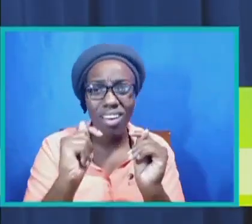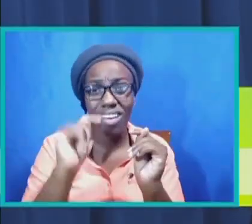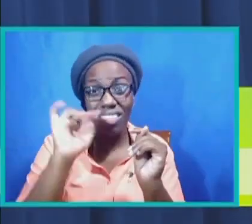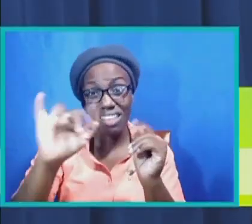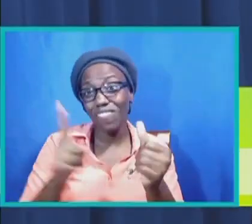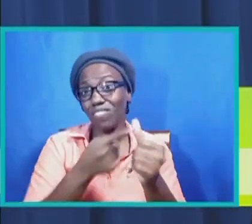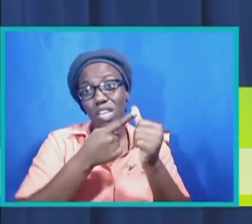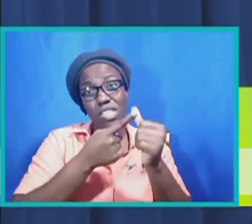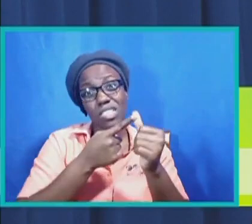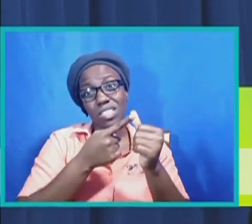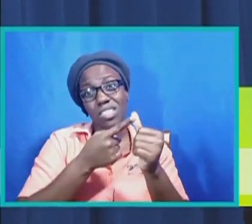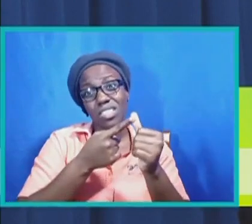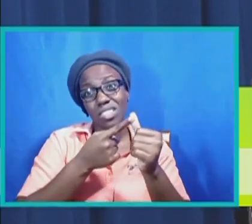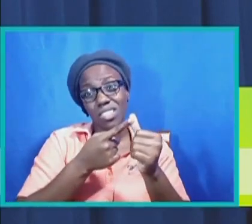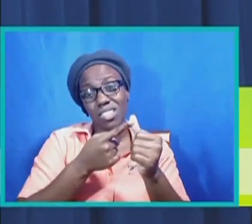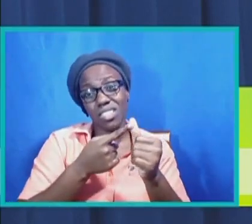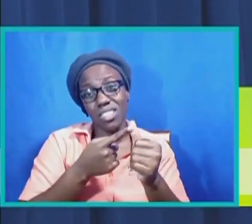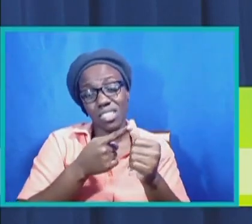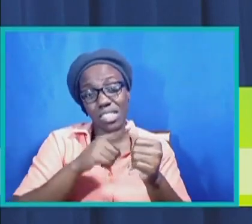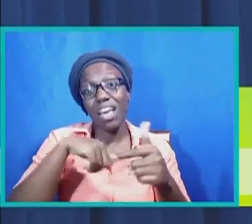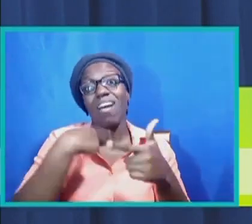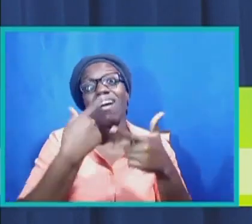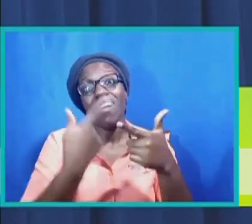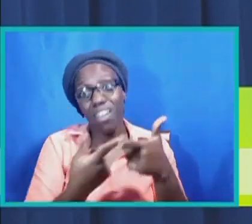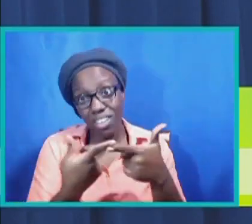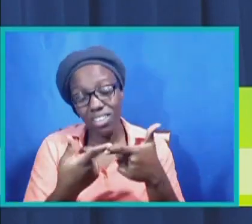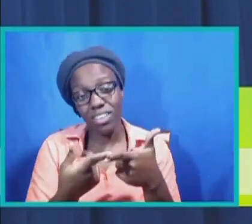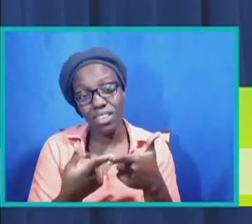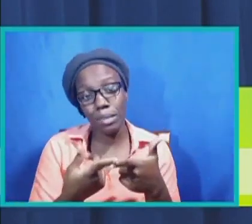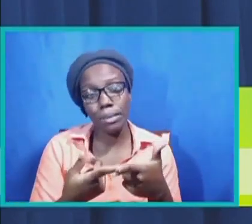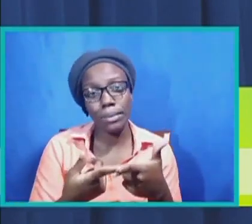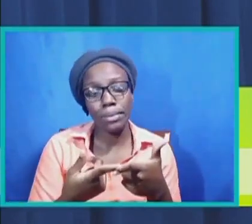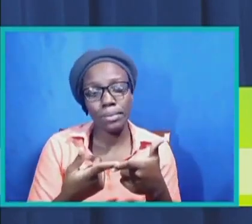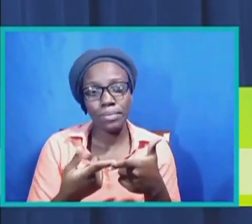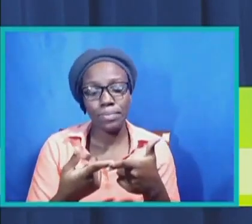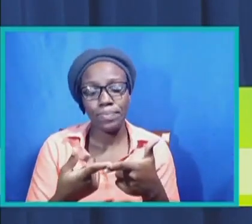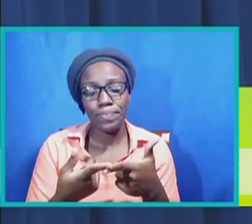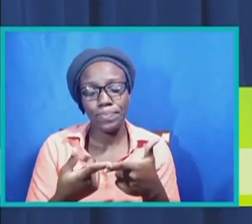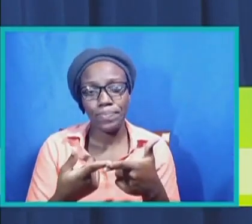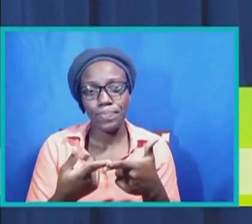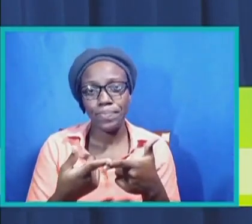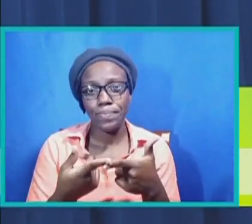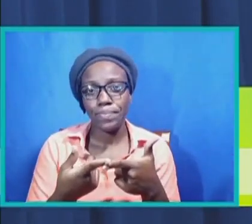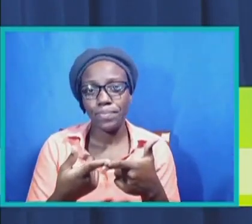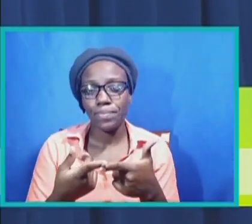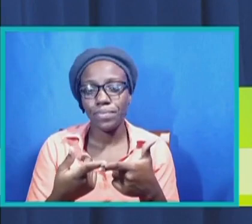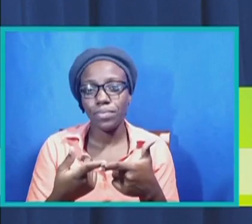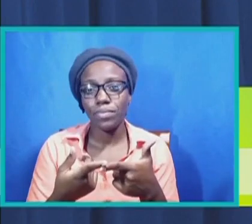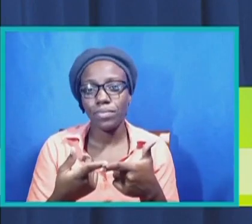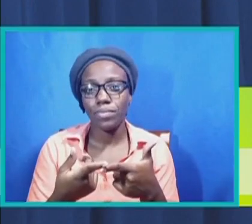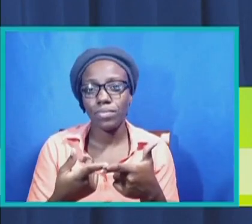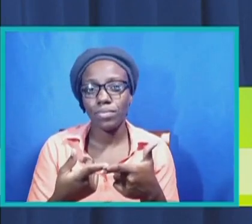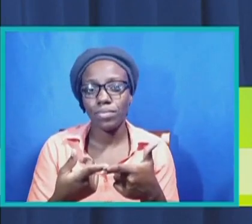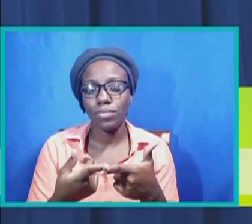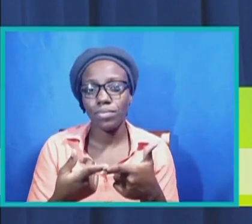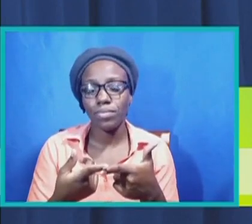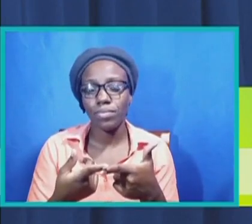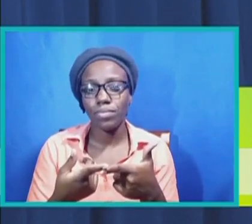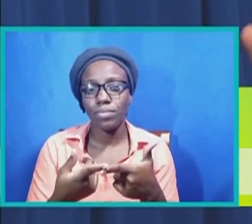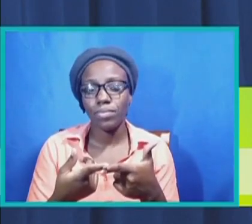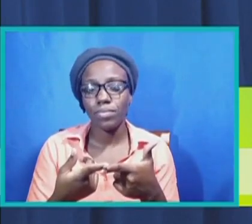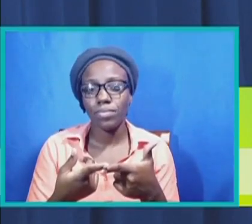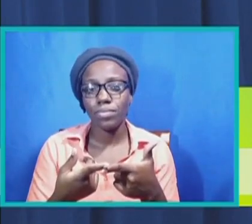The other part of it, I mean, going beyond the development of the curriculum, is again engaging